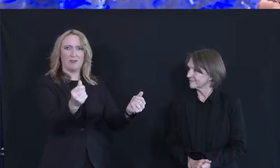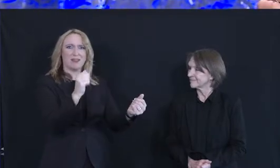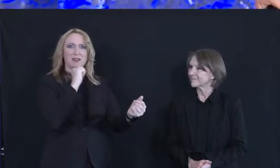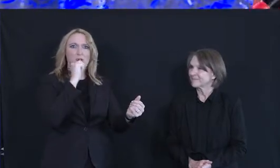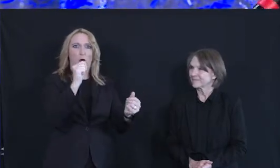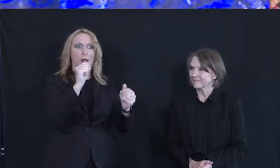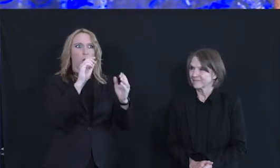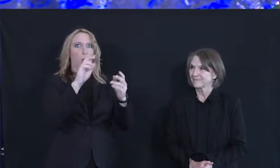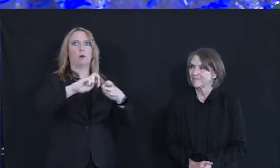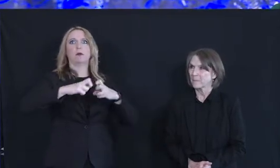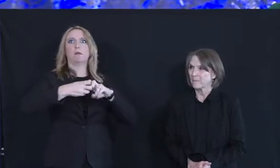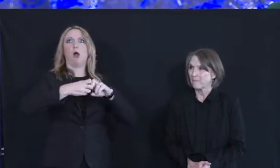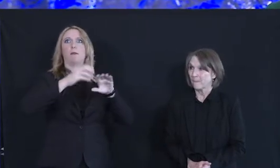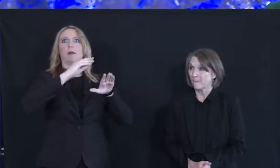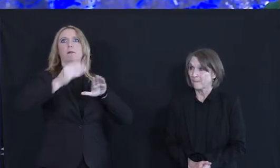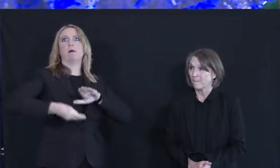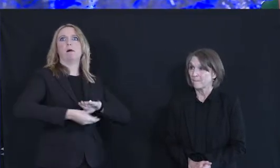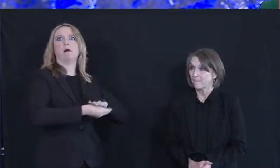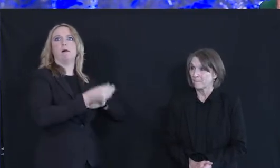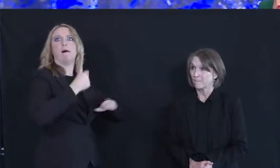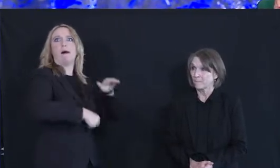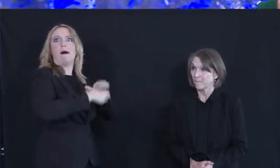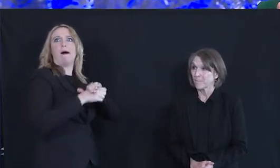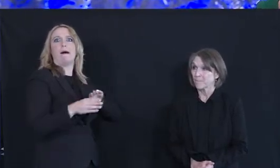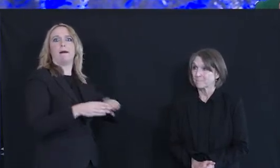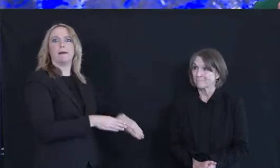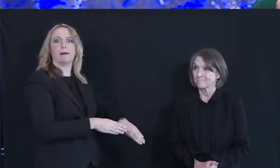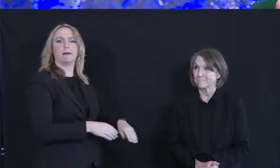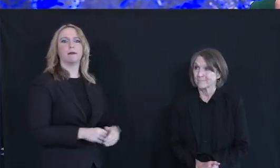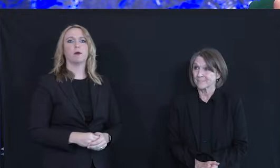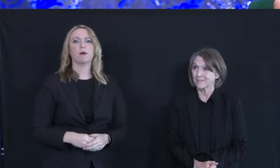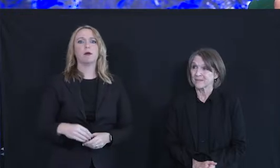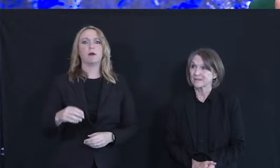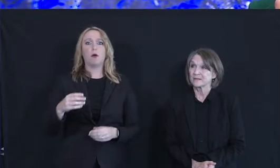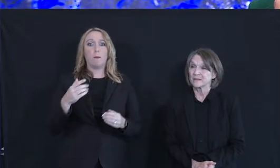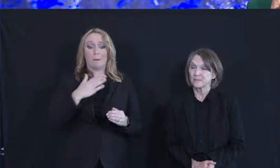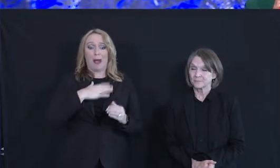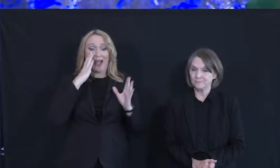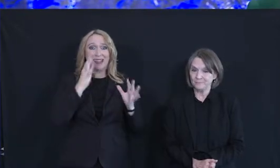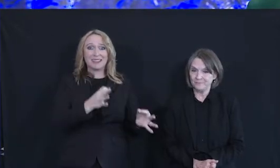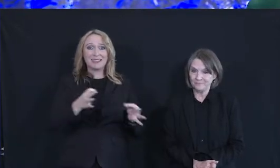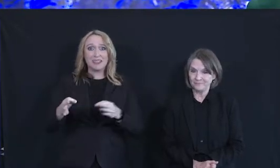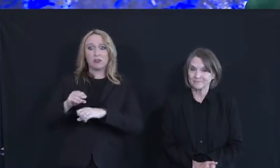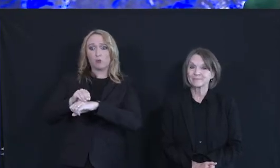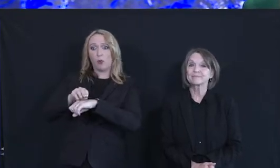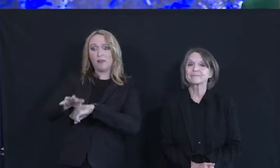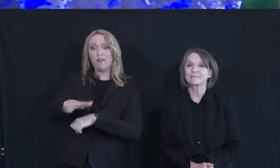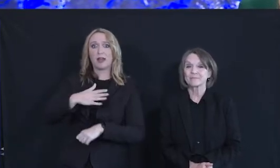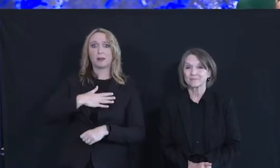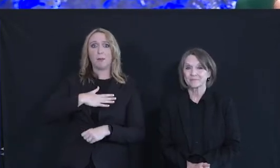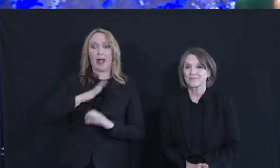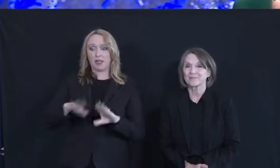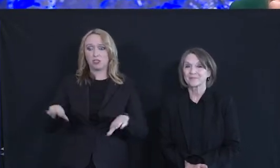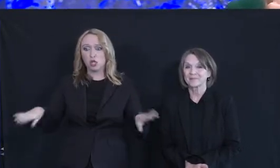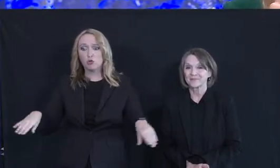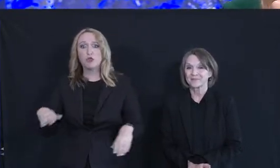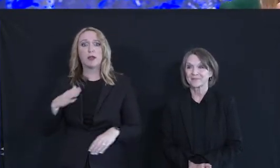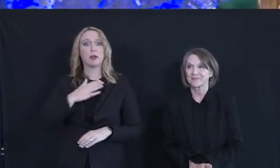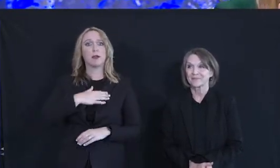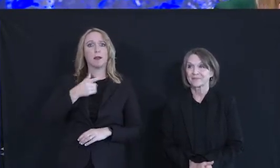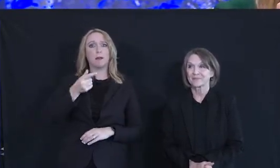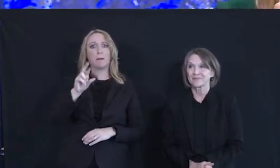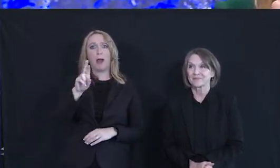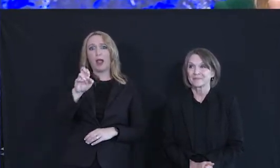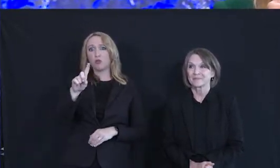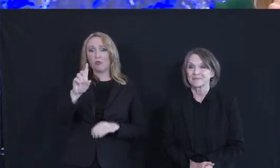I absolutely will personally live with my children will live life in this community my grandchildren will live with and so I really do think